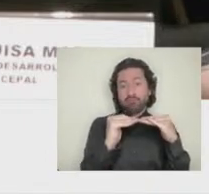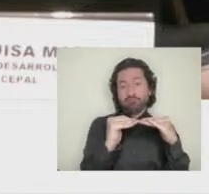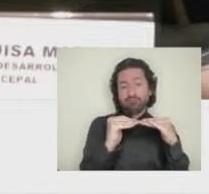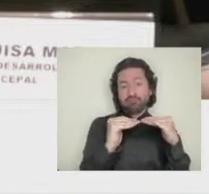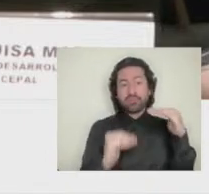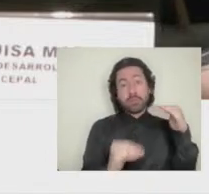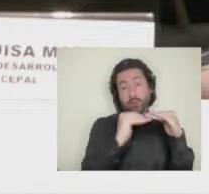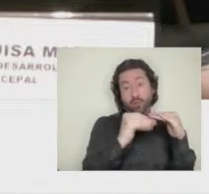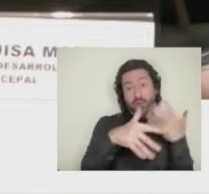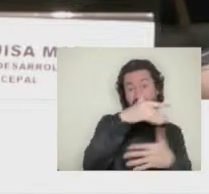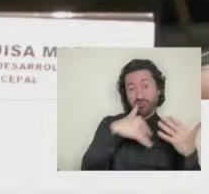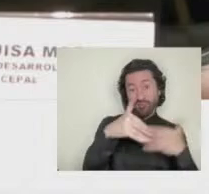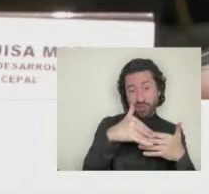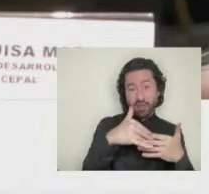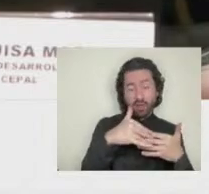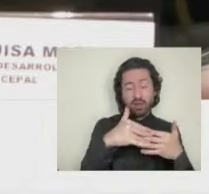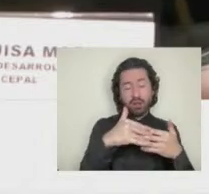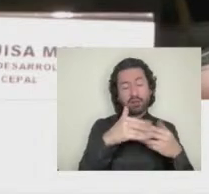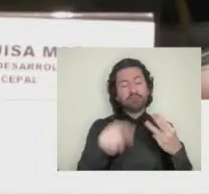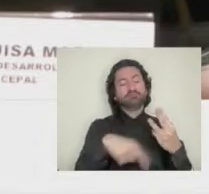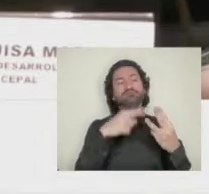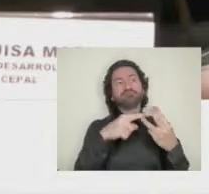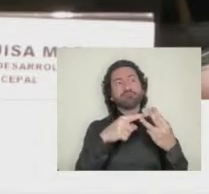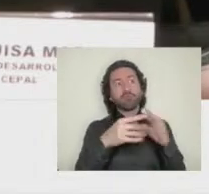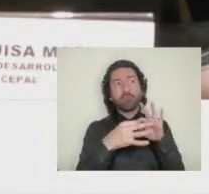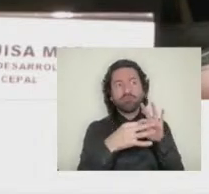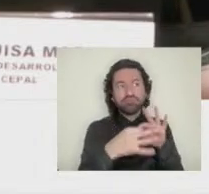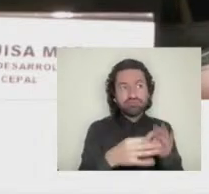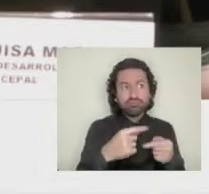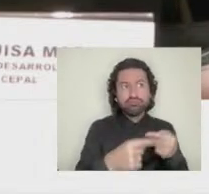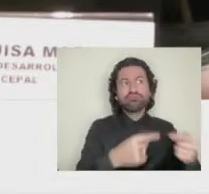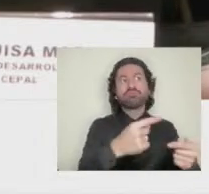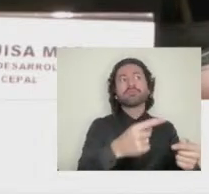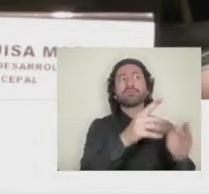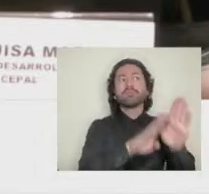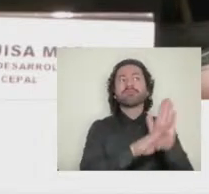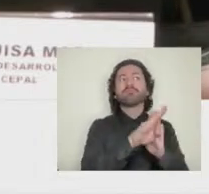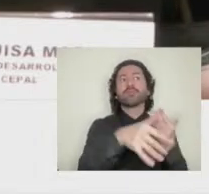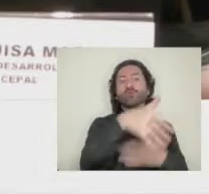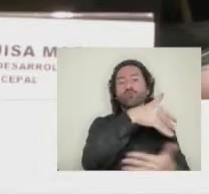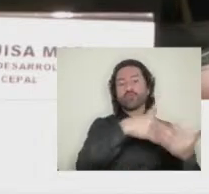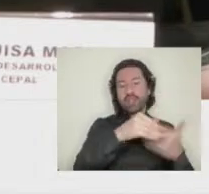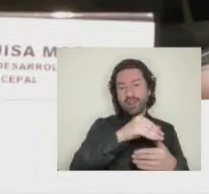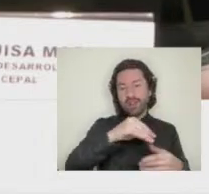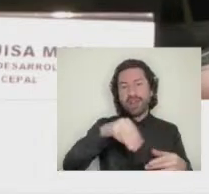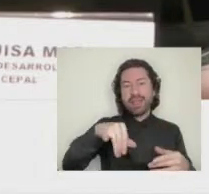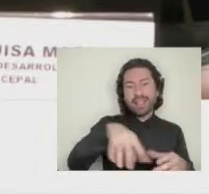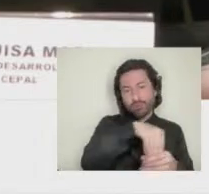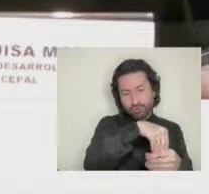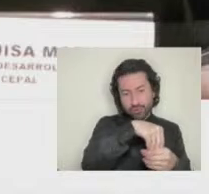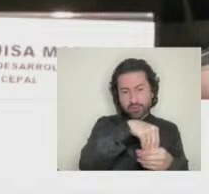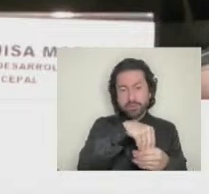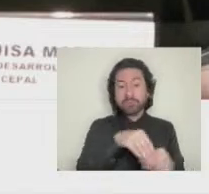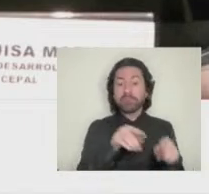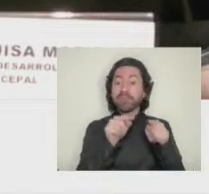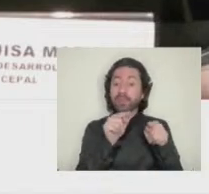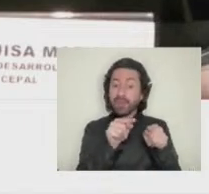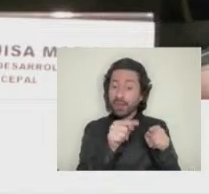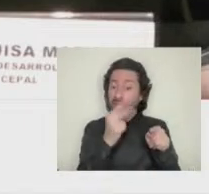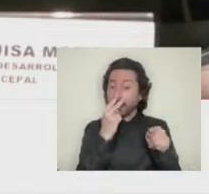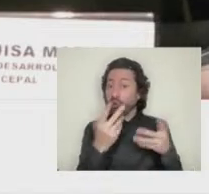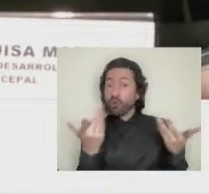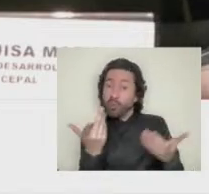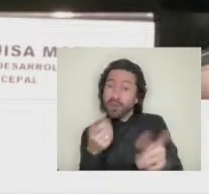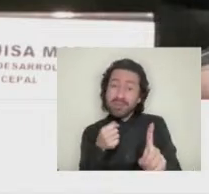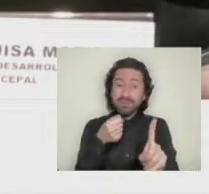different dimensions, social inequalities, and to advance towards inclusive social development. And in that sense, I would like to highlight the